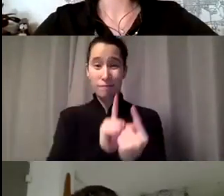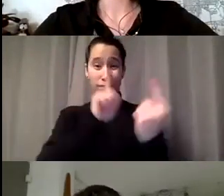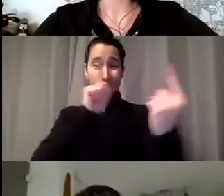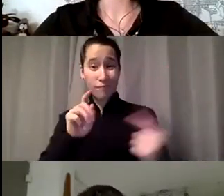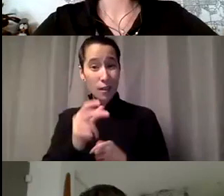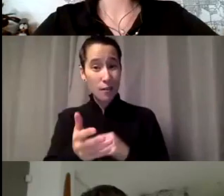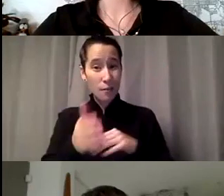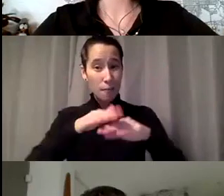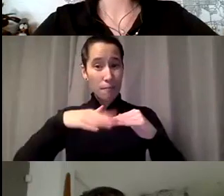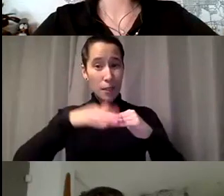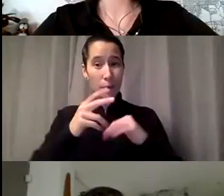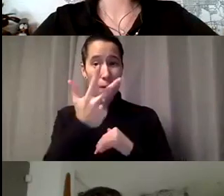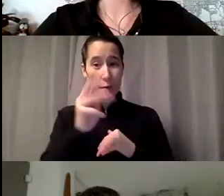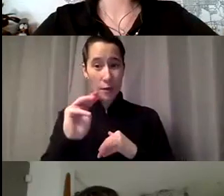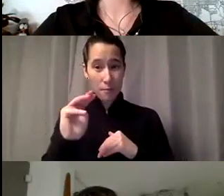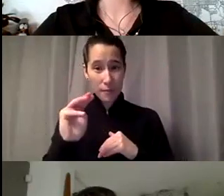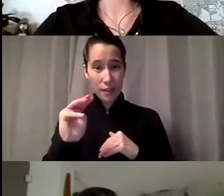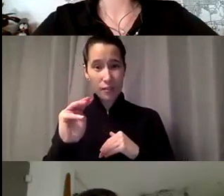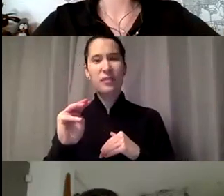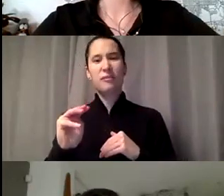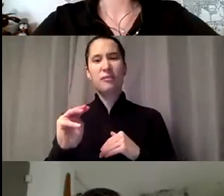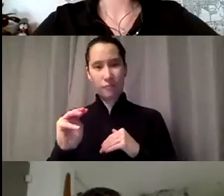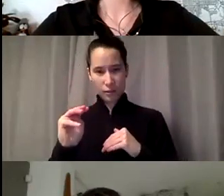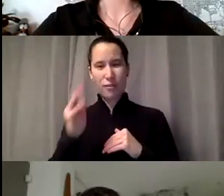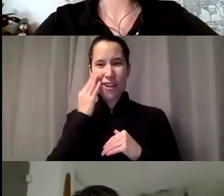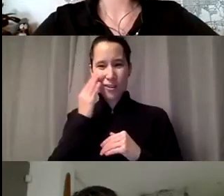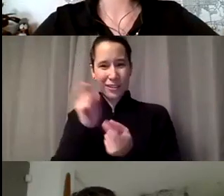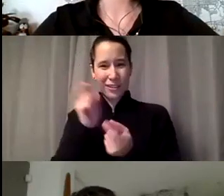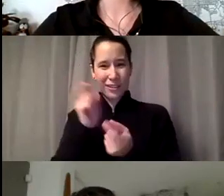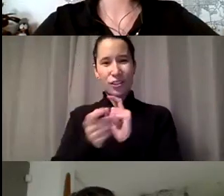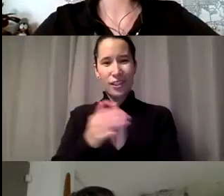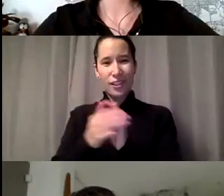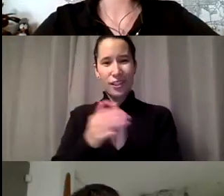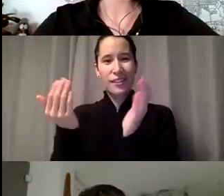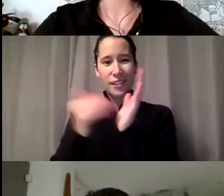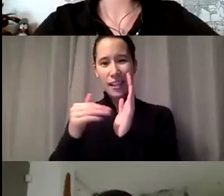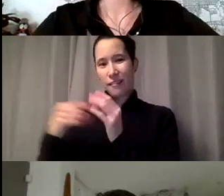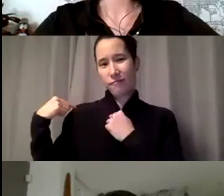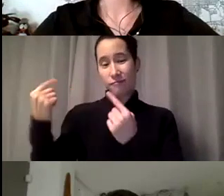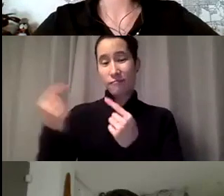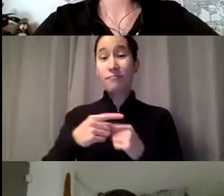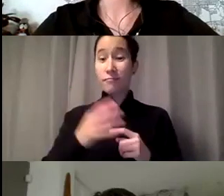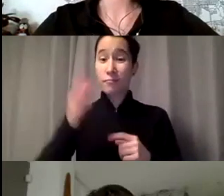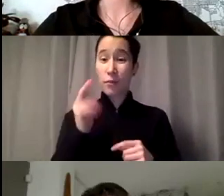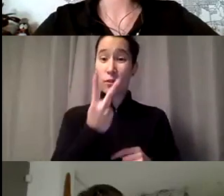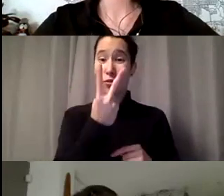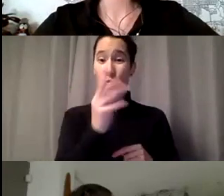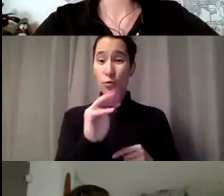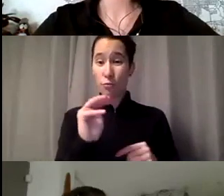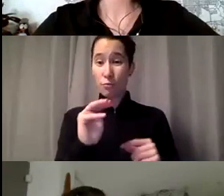of play. So yes, this is a change from prior restrictions of 2 meters or the cohort model that we're